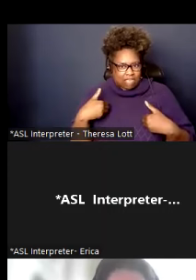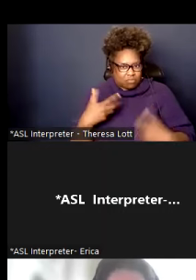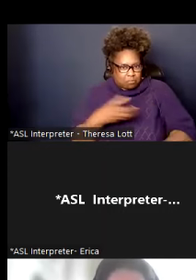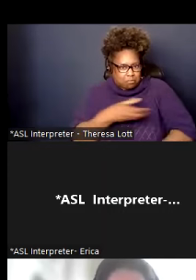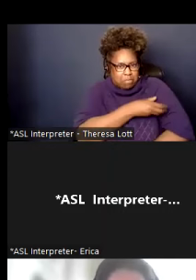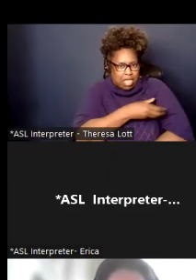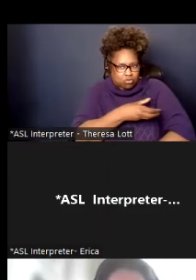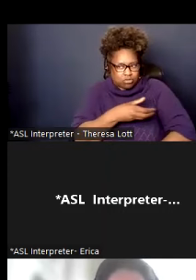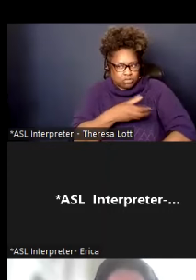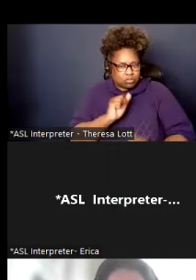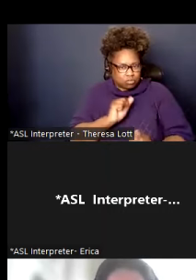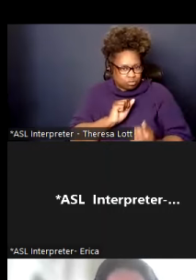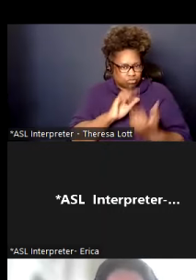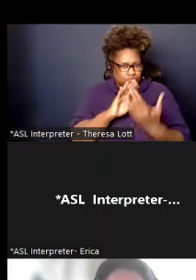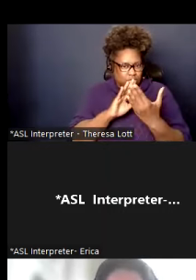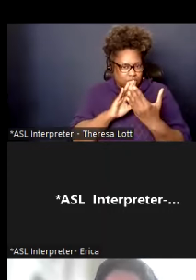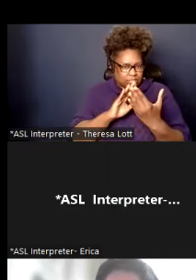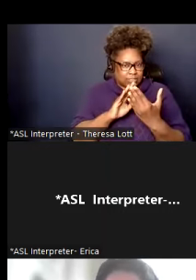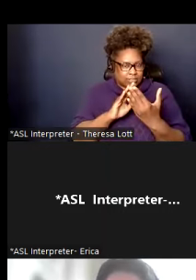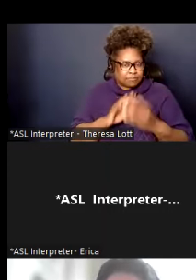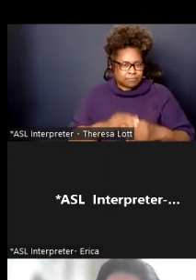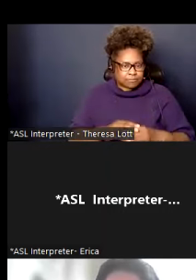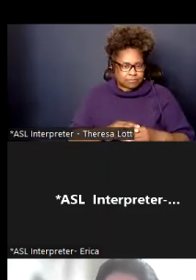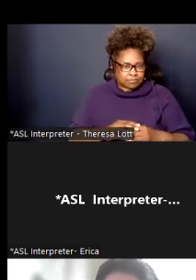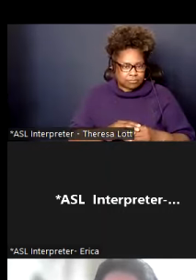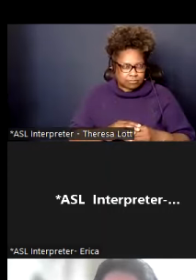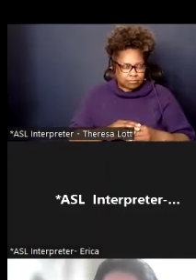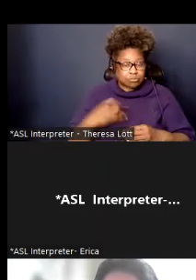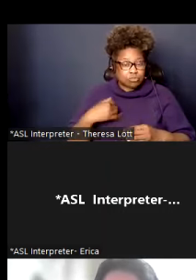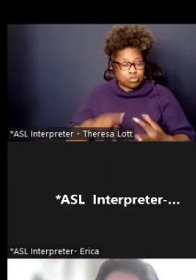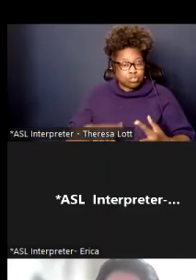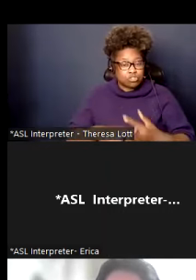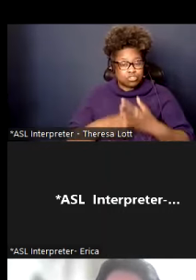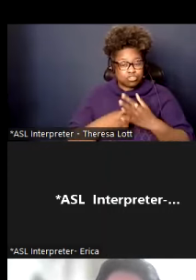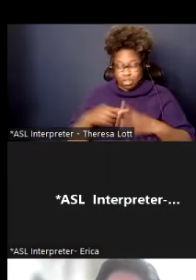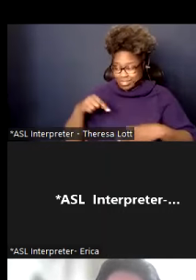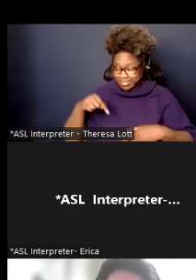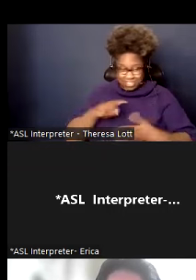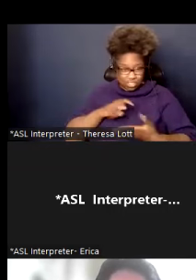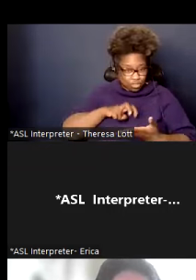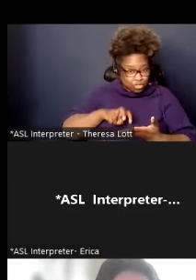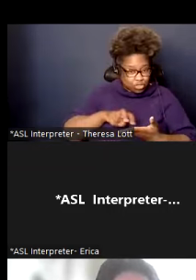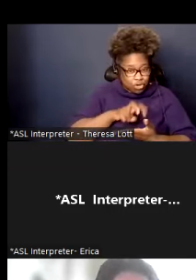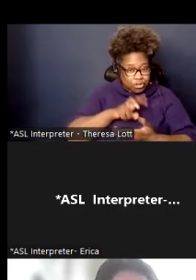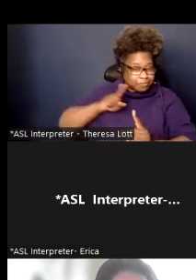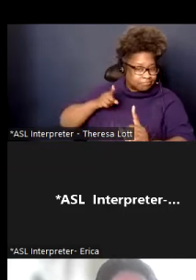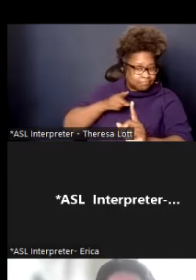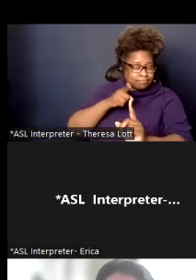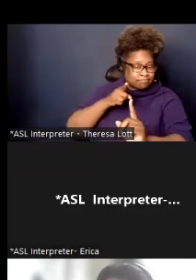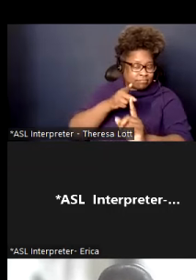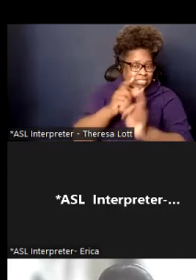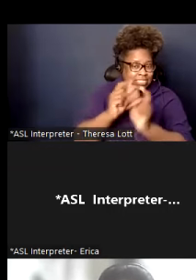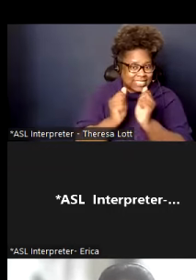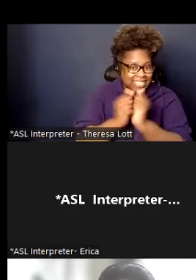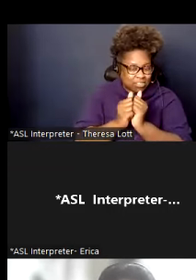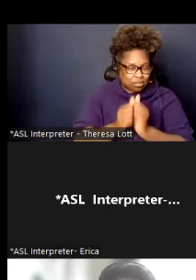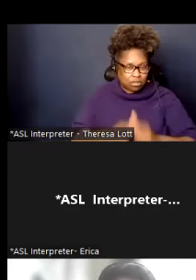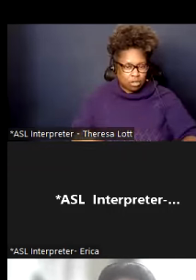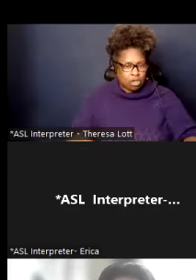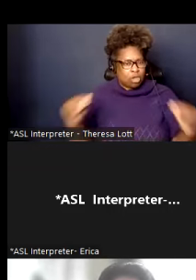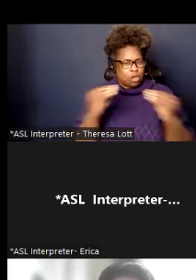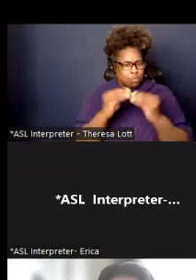them. We are embarking on a journey together, greater resilience that will require all hands on